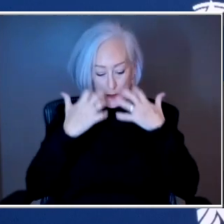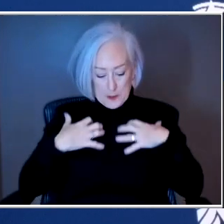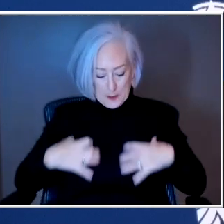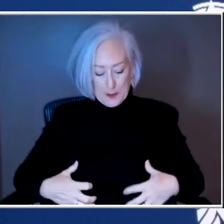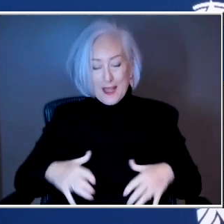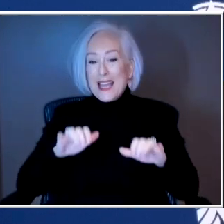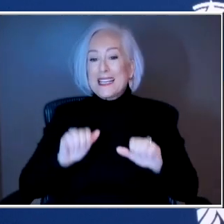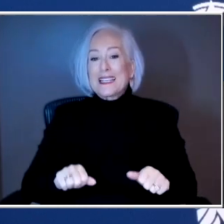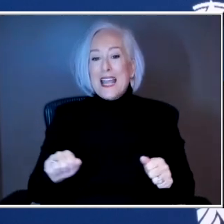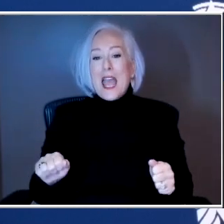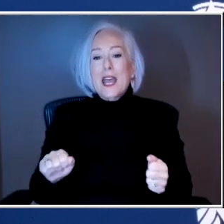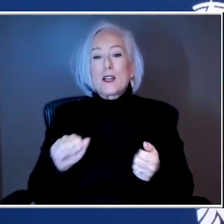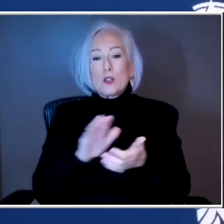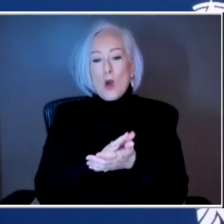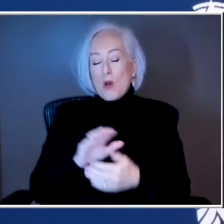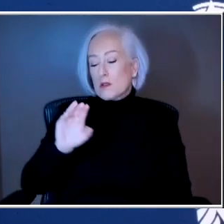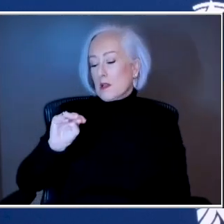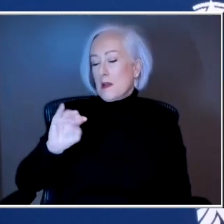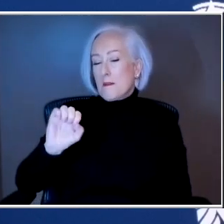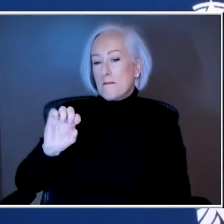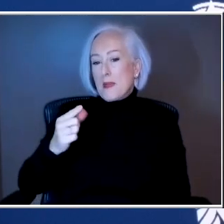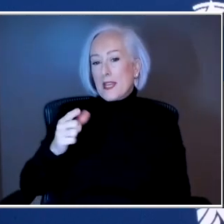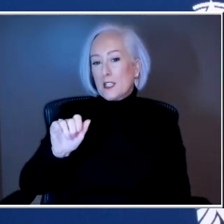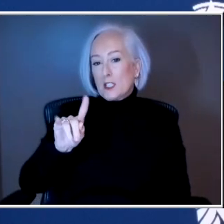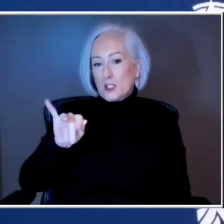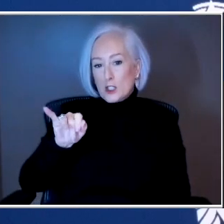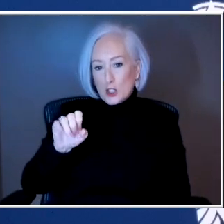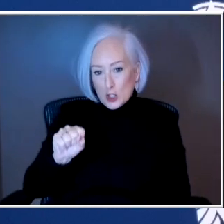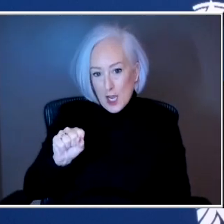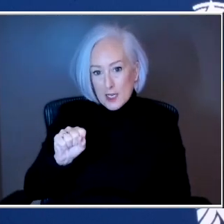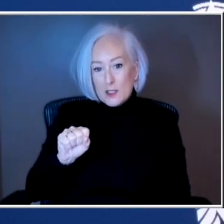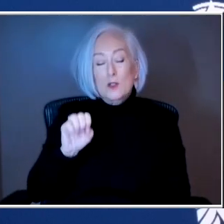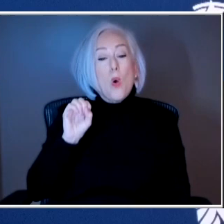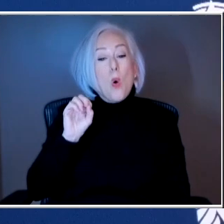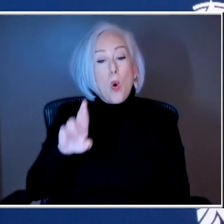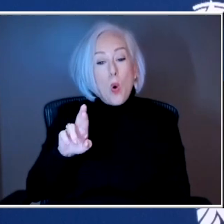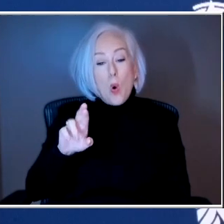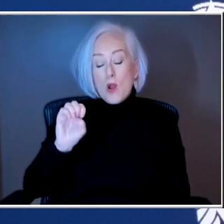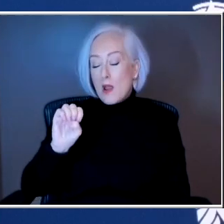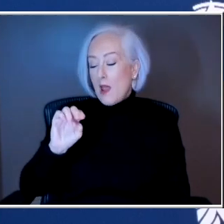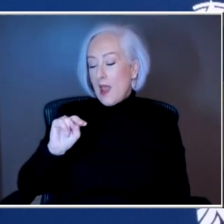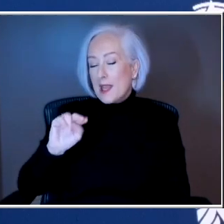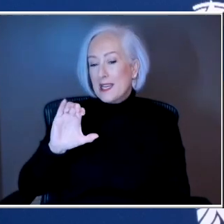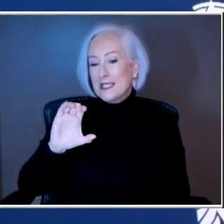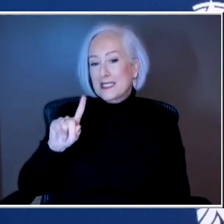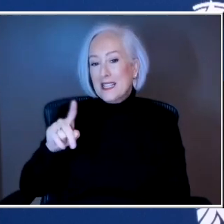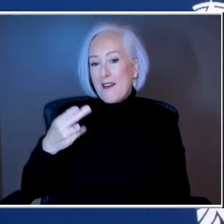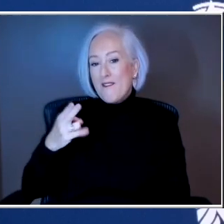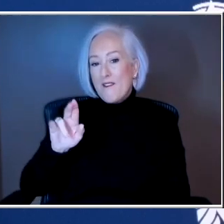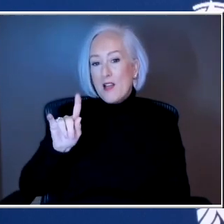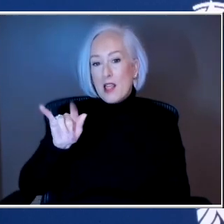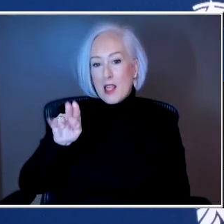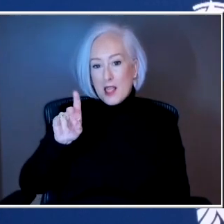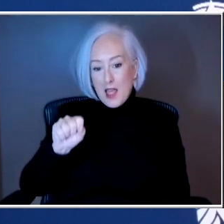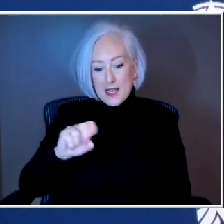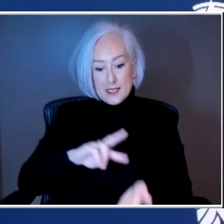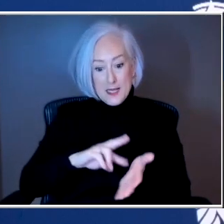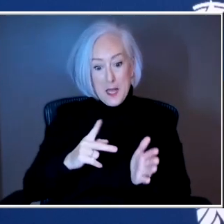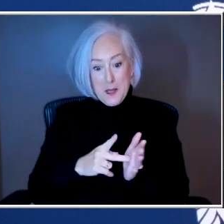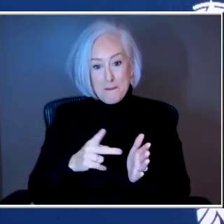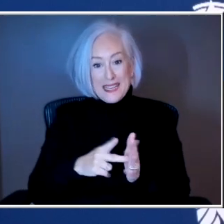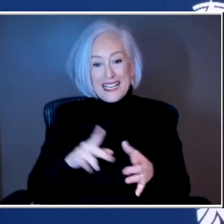or encephalitis, which is infection in the brain and the spinal fluid, but also pneumonia. Measles is more of a